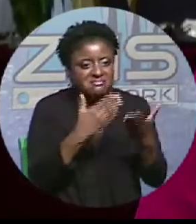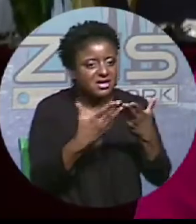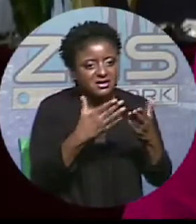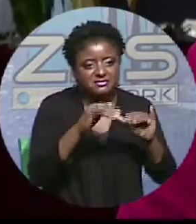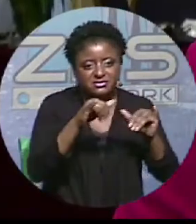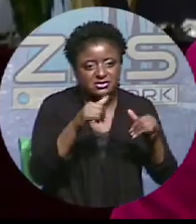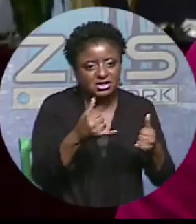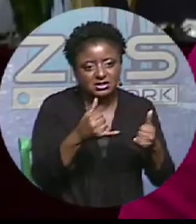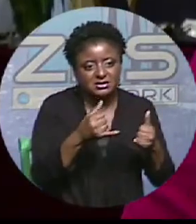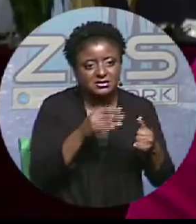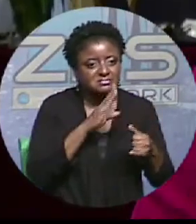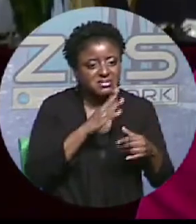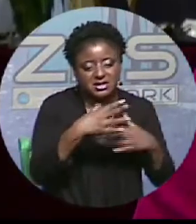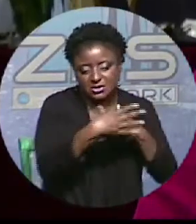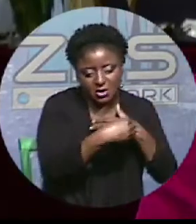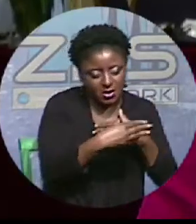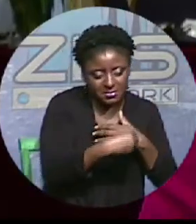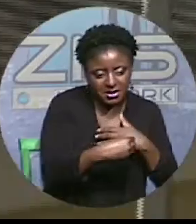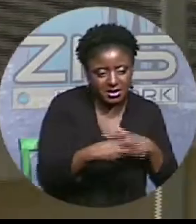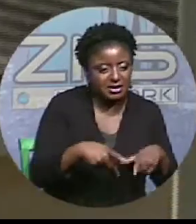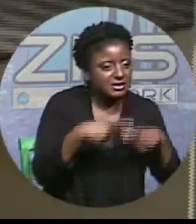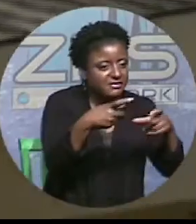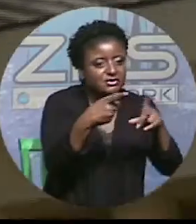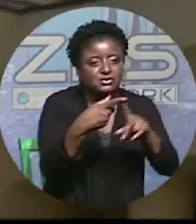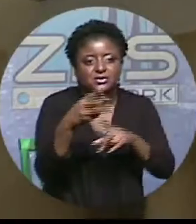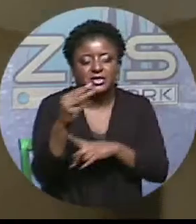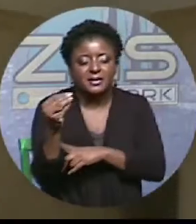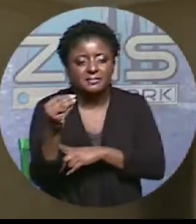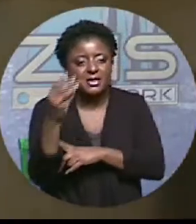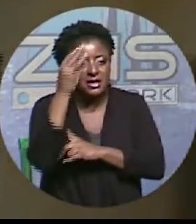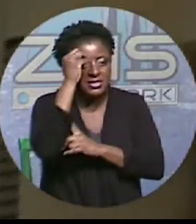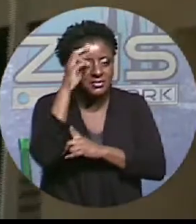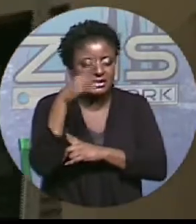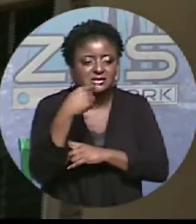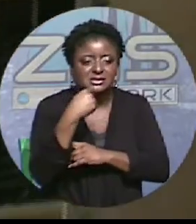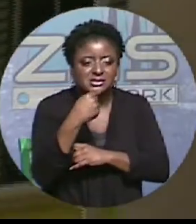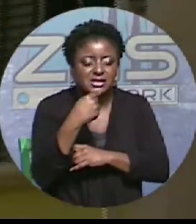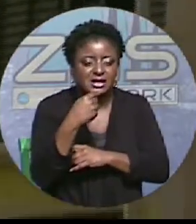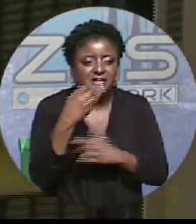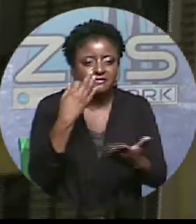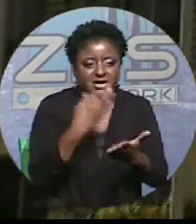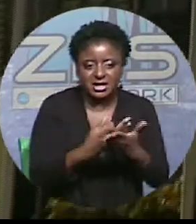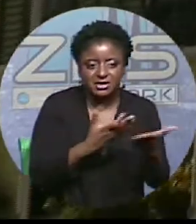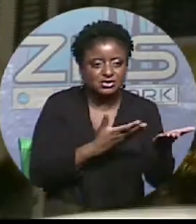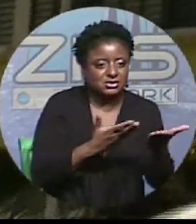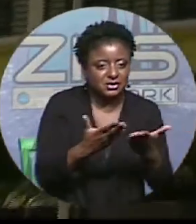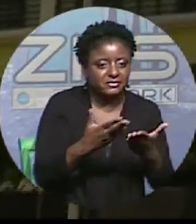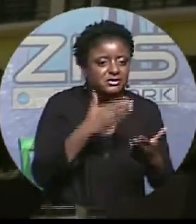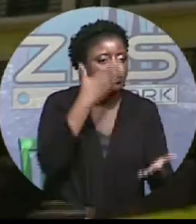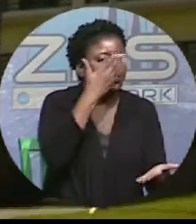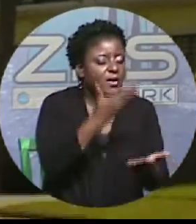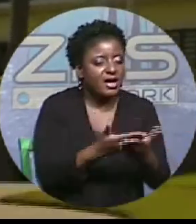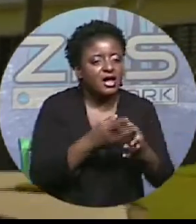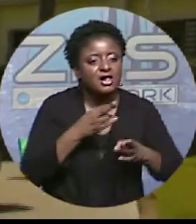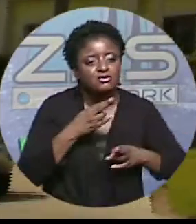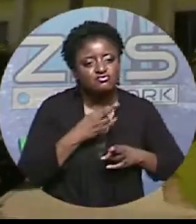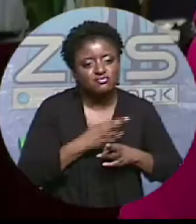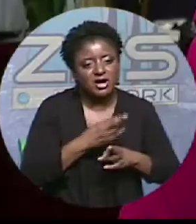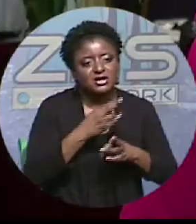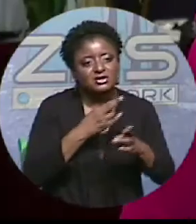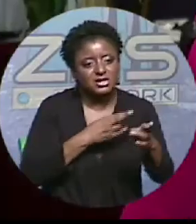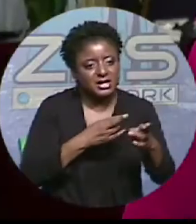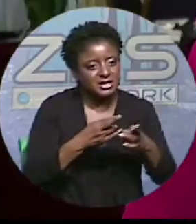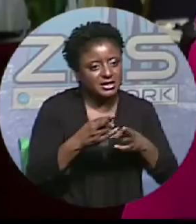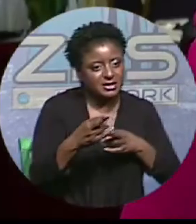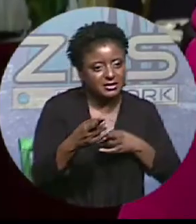simply copying it and giving it to them. The minister maintains that the sector is well-regulated, compliant, and respected internationally. We